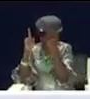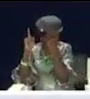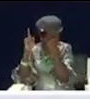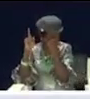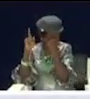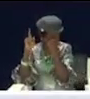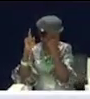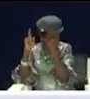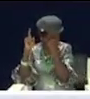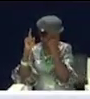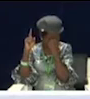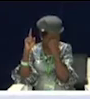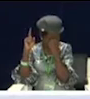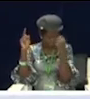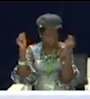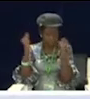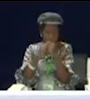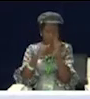with God,